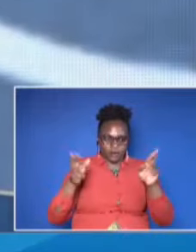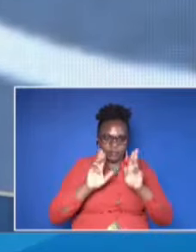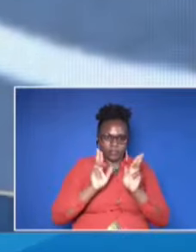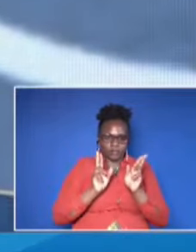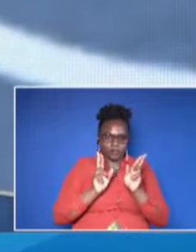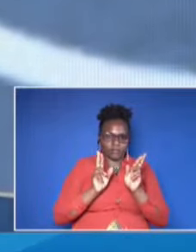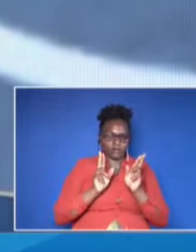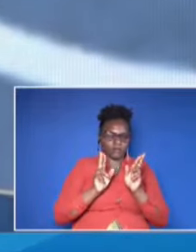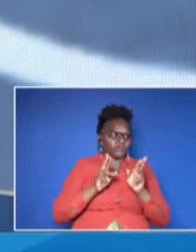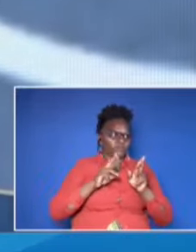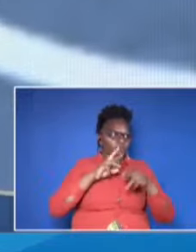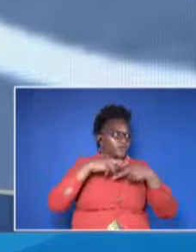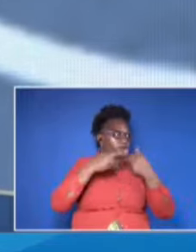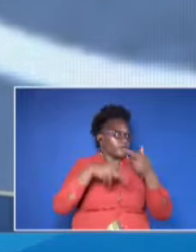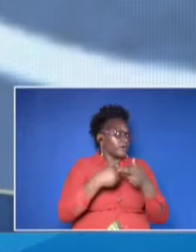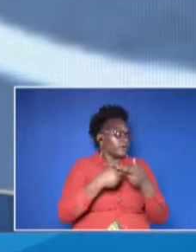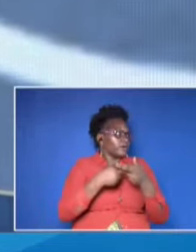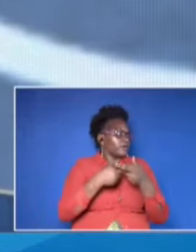ready for